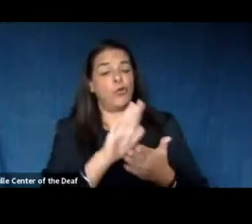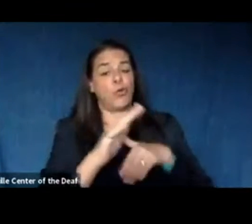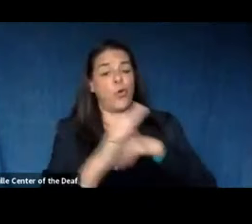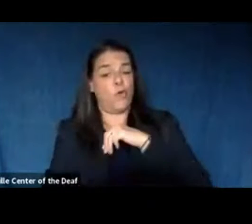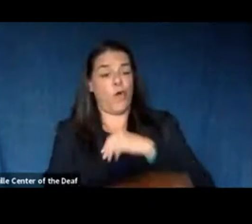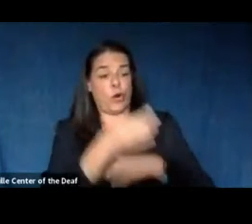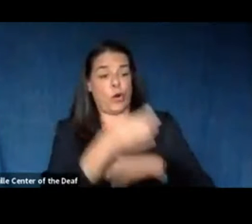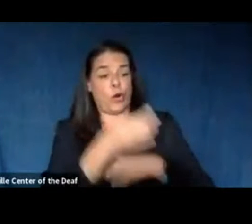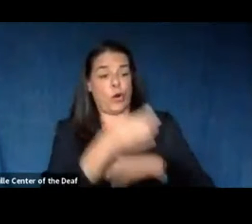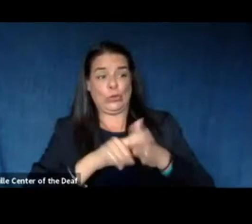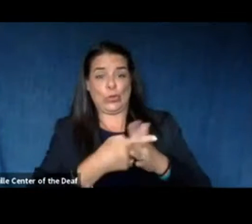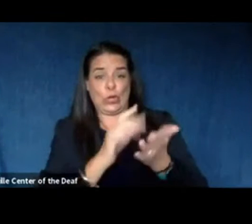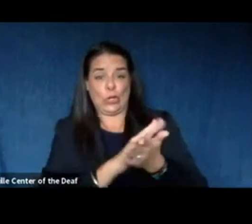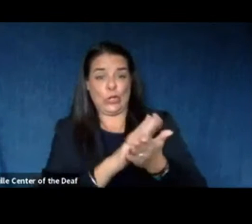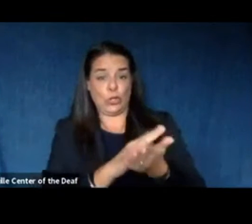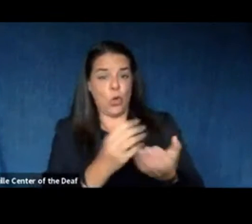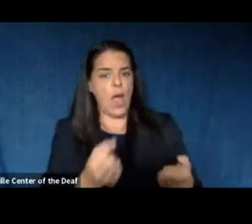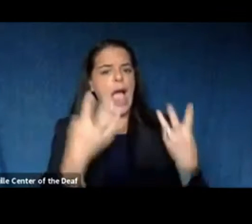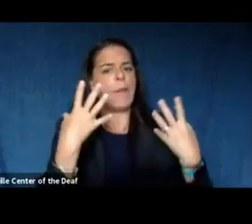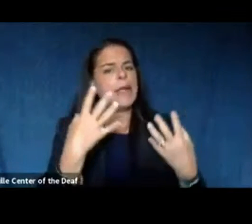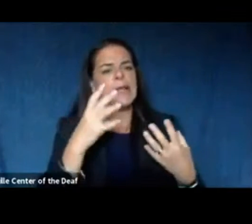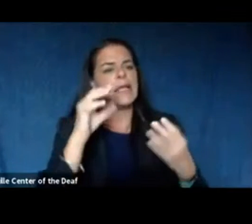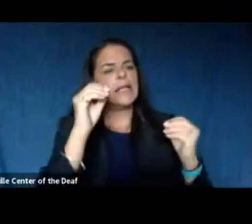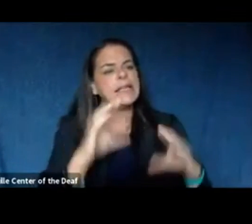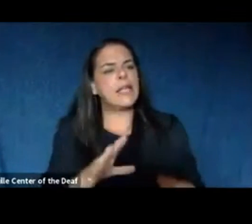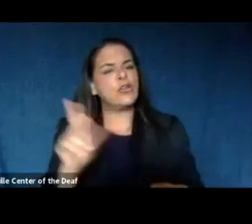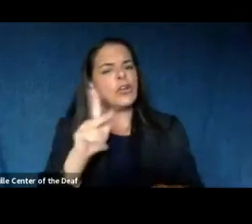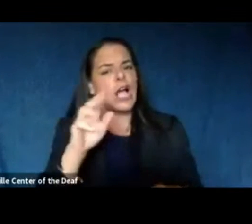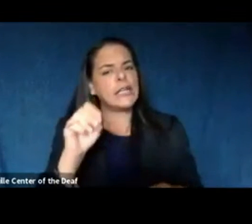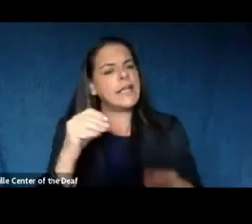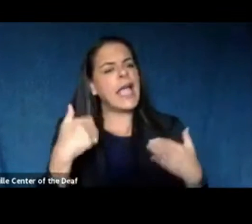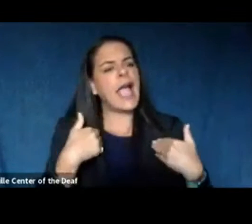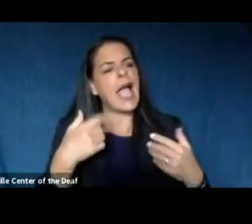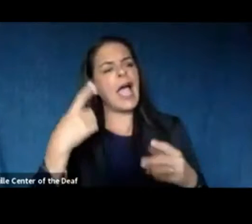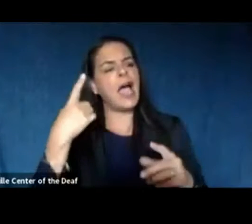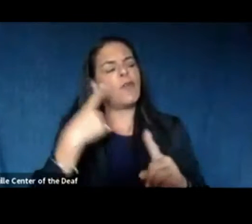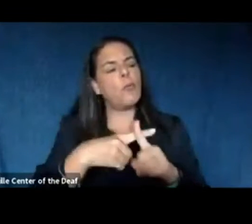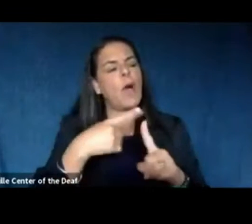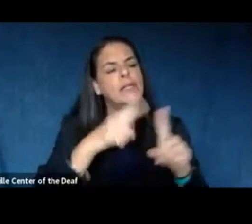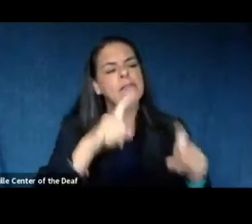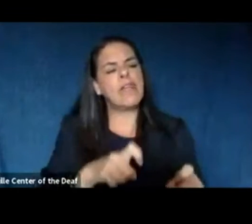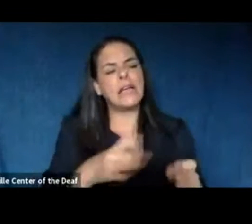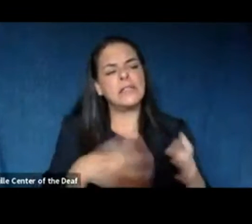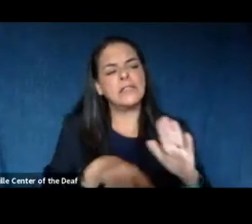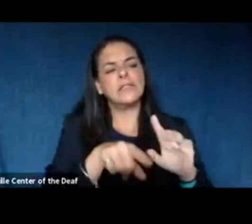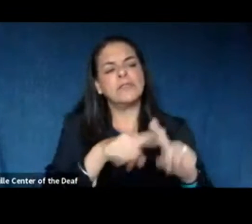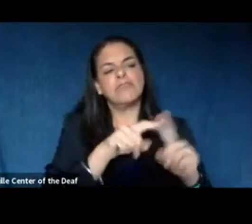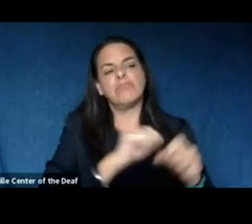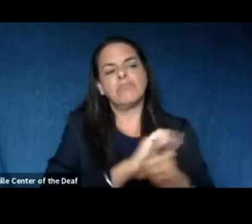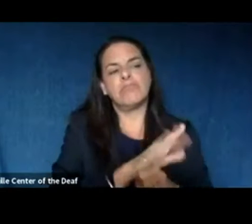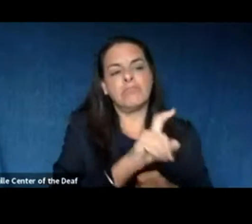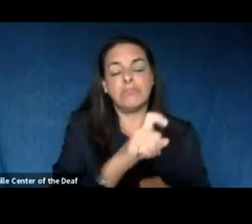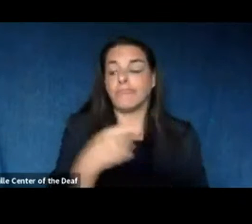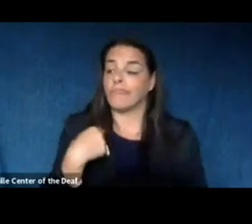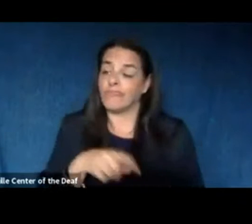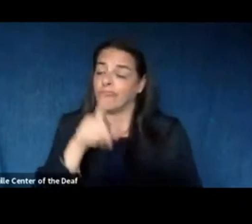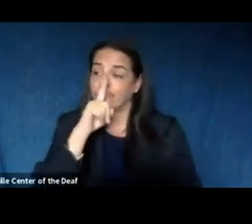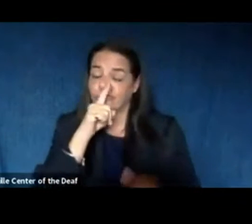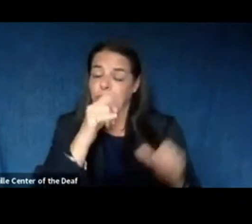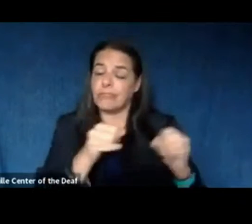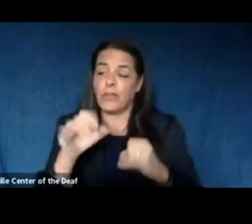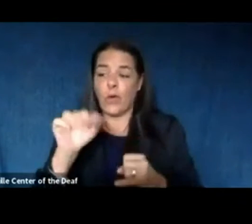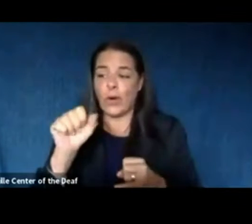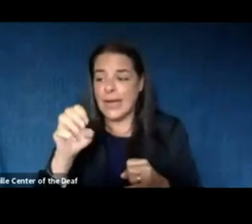many KCS teachers tested positive? Well, we don't speak about individual cases or clusters at this